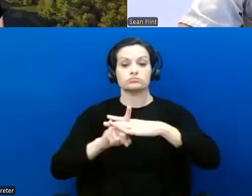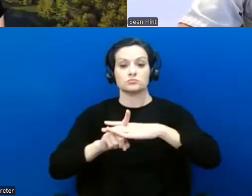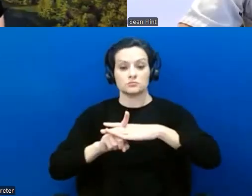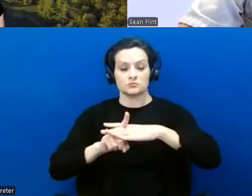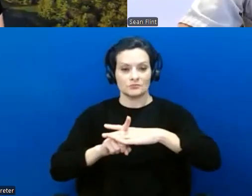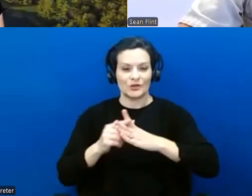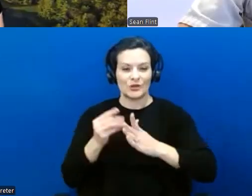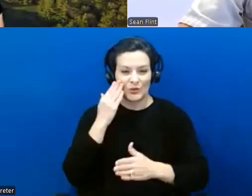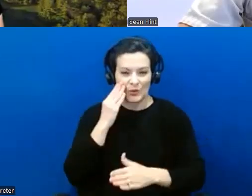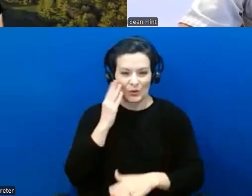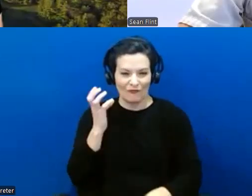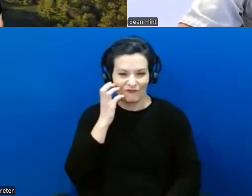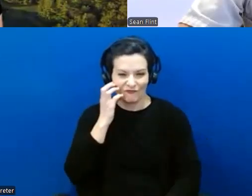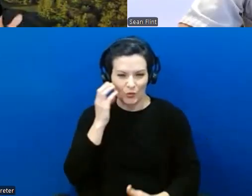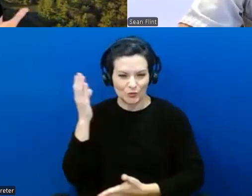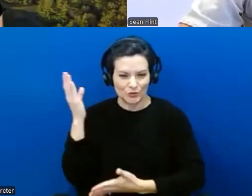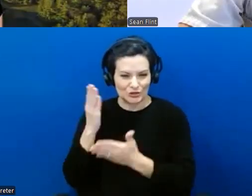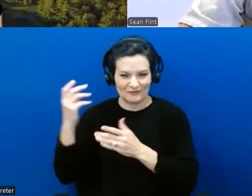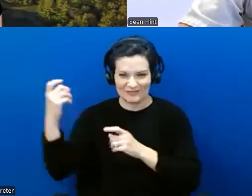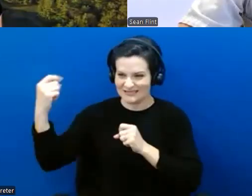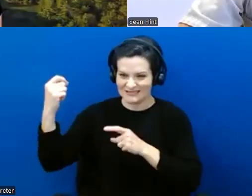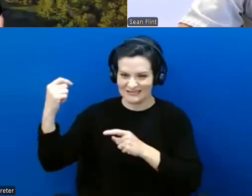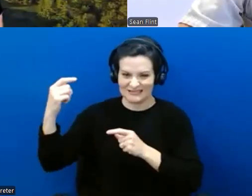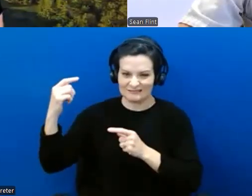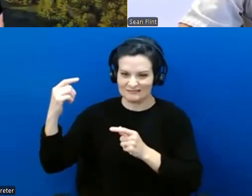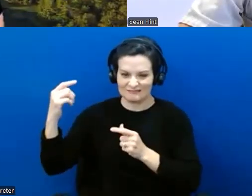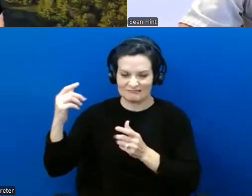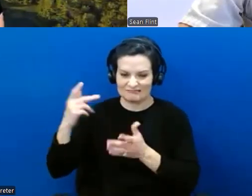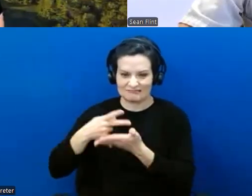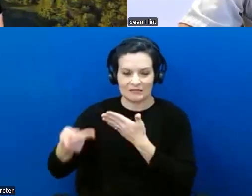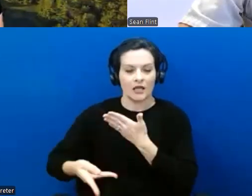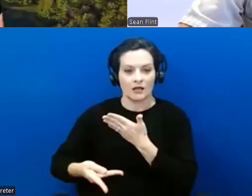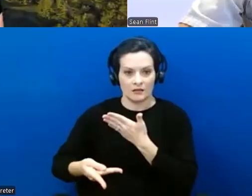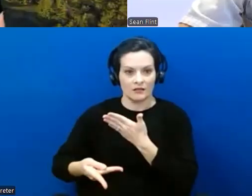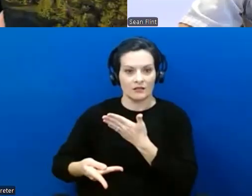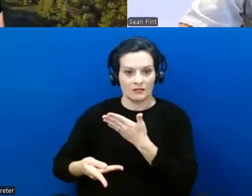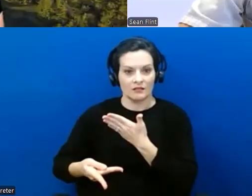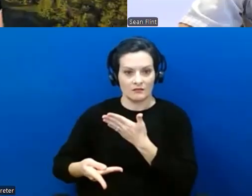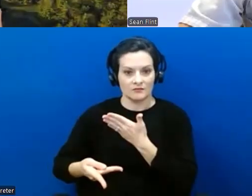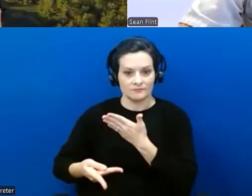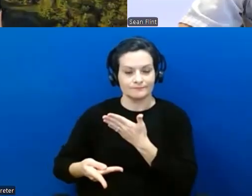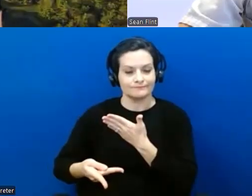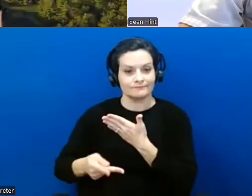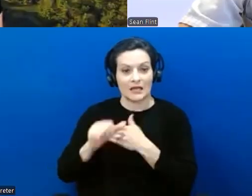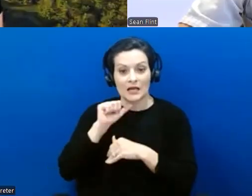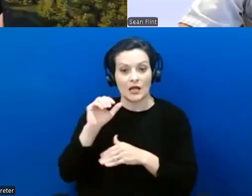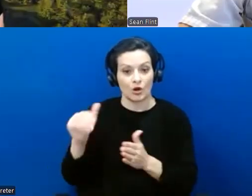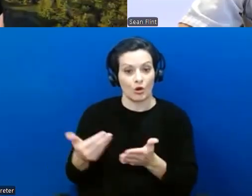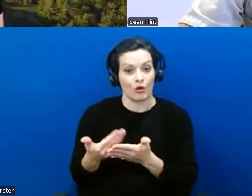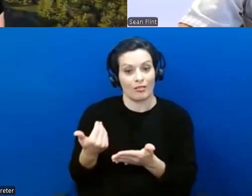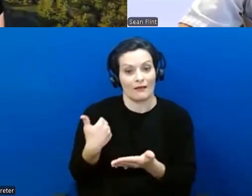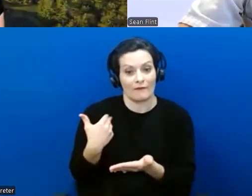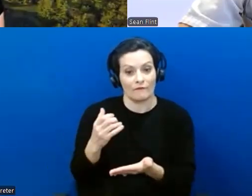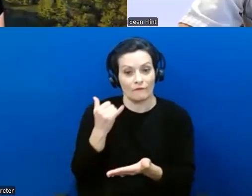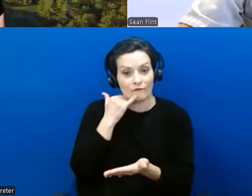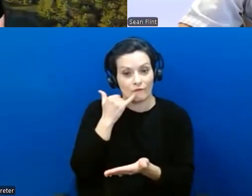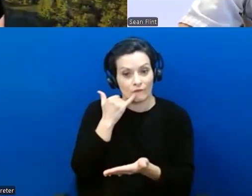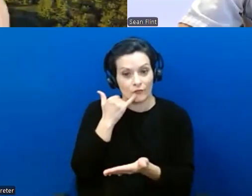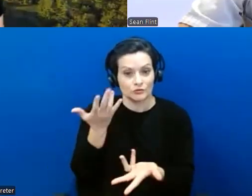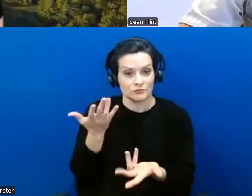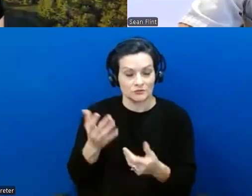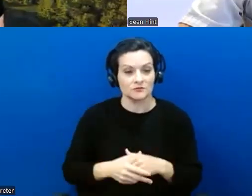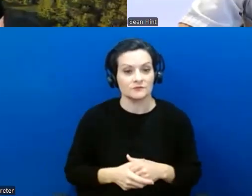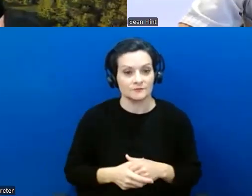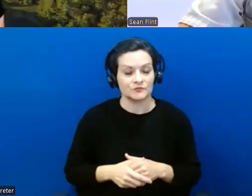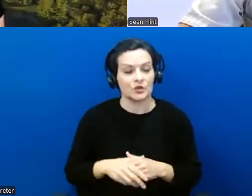phone service is spotty and we can't count on everyone having that cell phone on hand when the alert goes out. So it's really